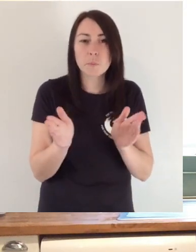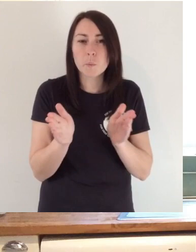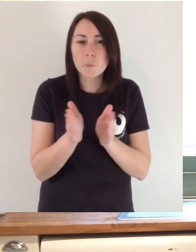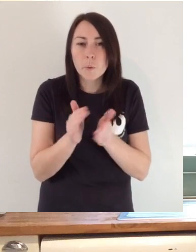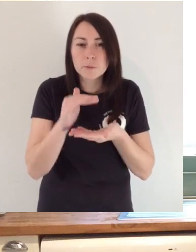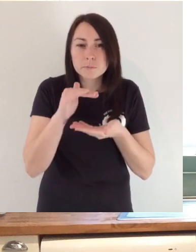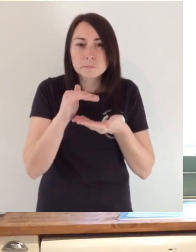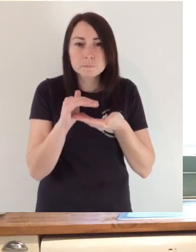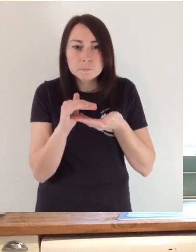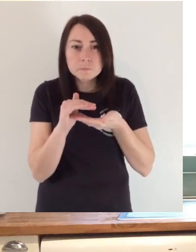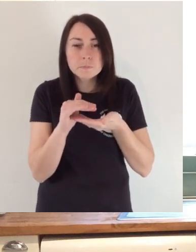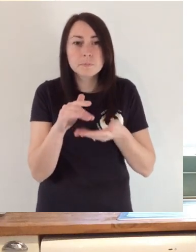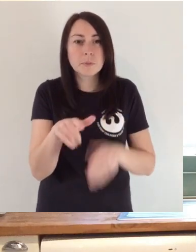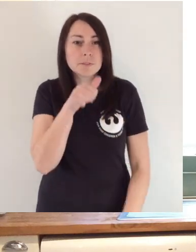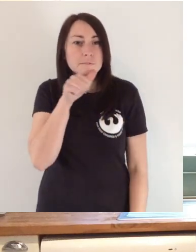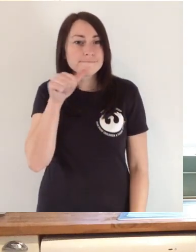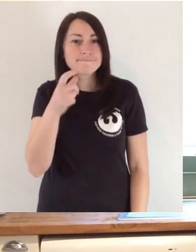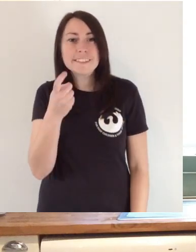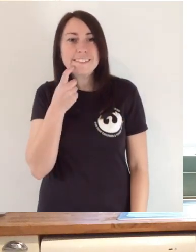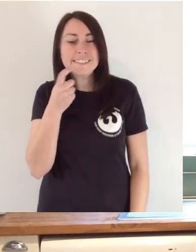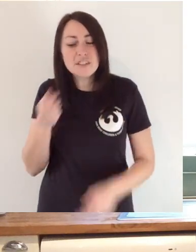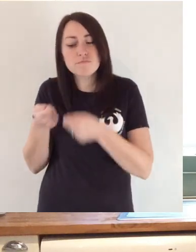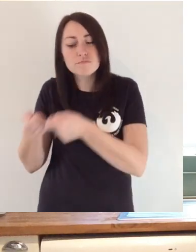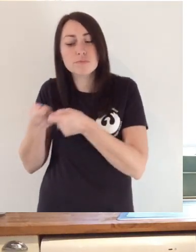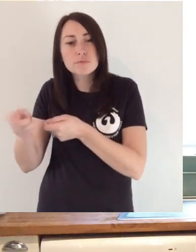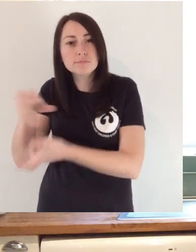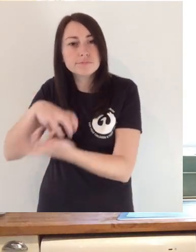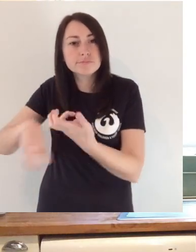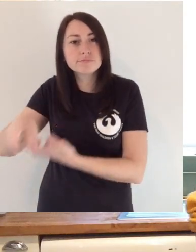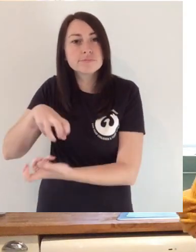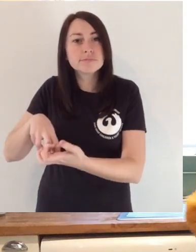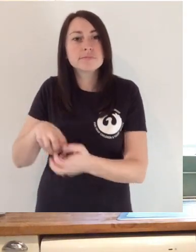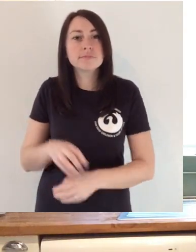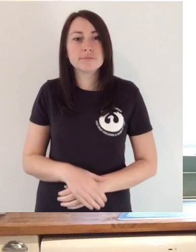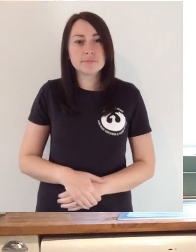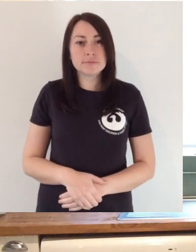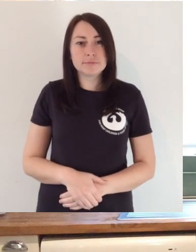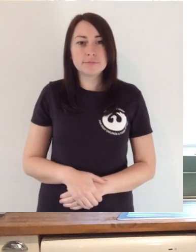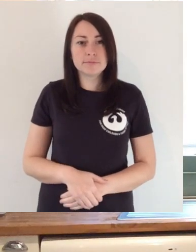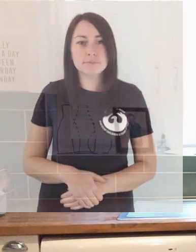show you can see that it's just tiny there, so it'll be nice and easy to cook within our pasta sauce.